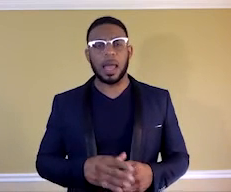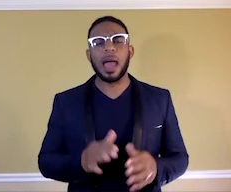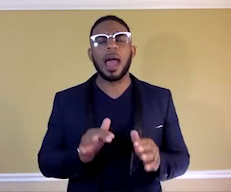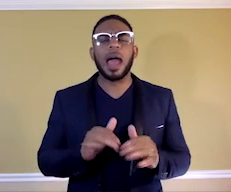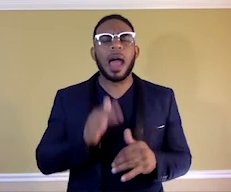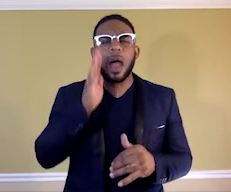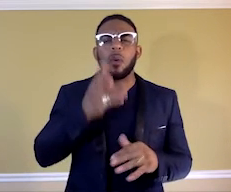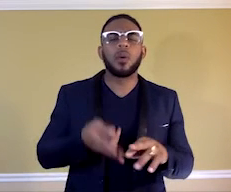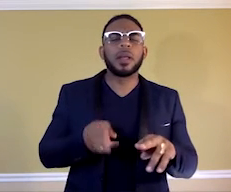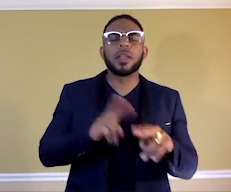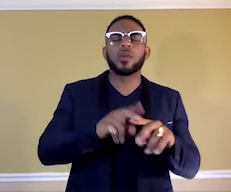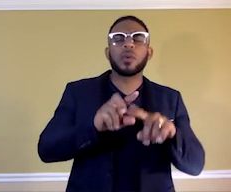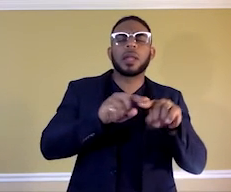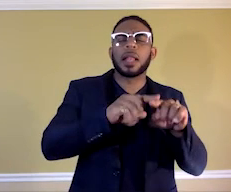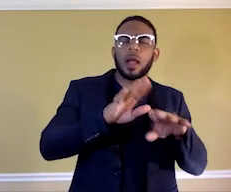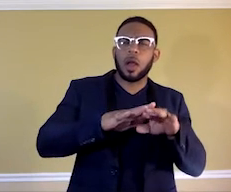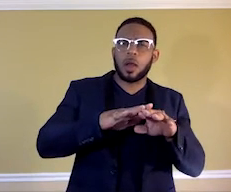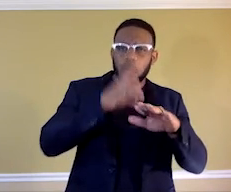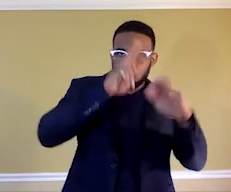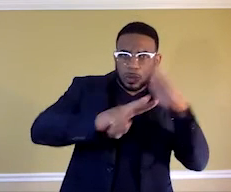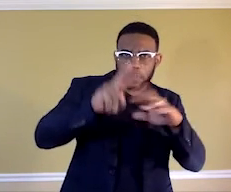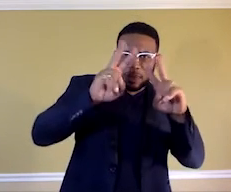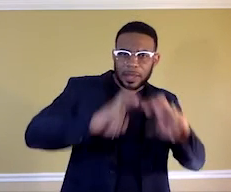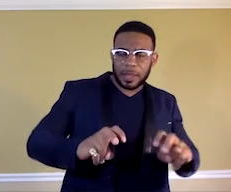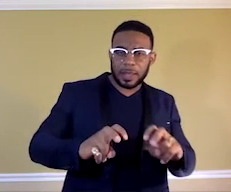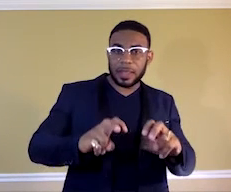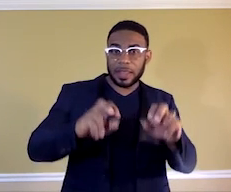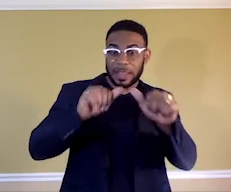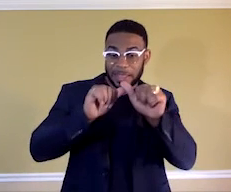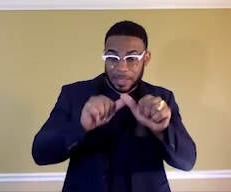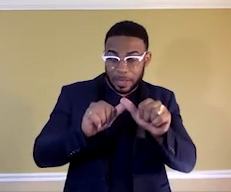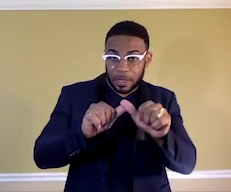How will the increased reliance on predictive analysis